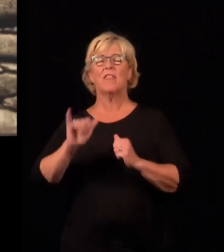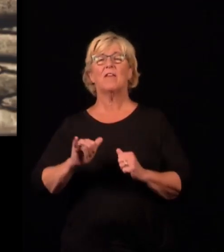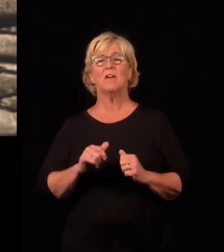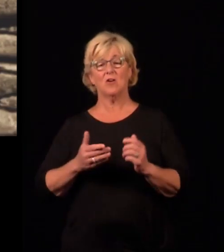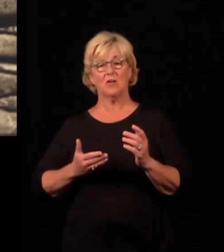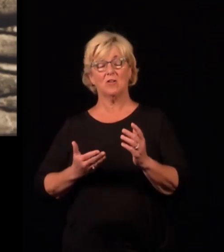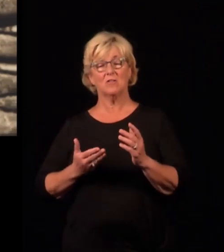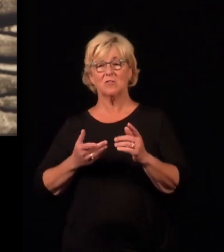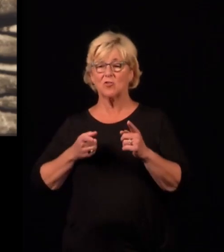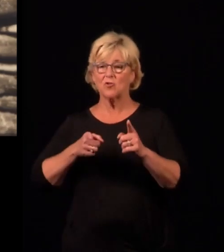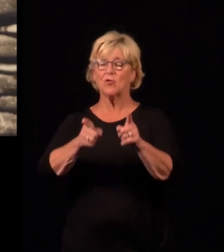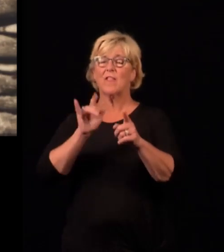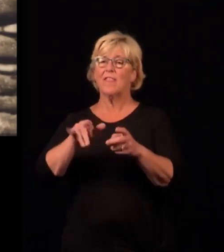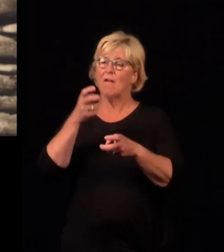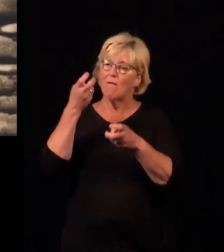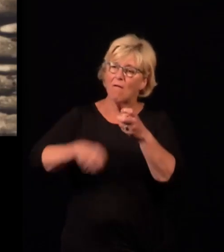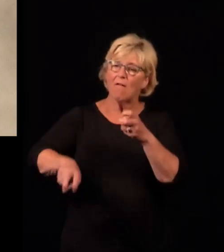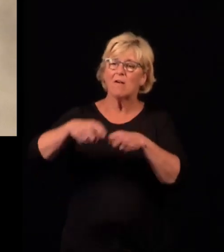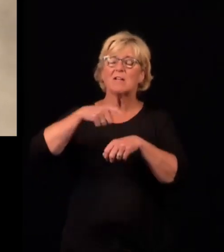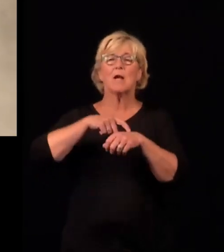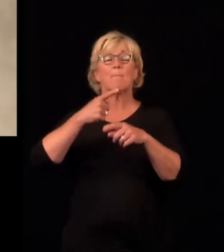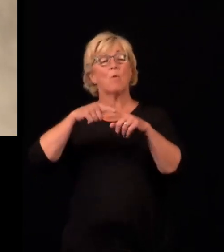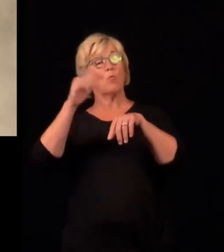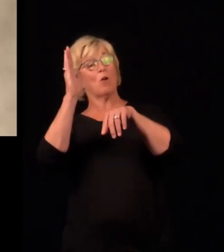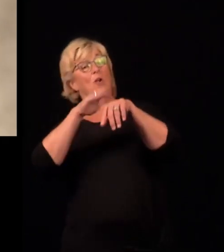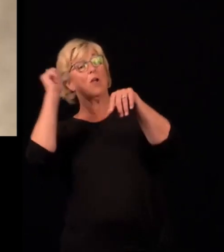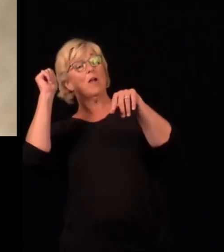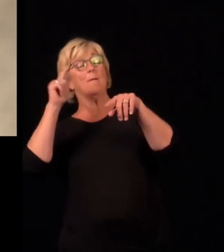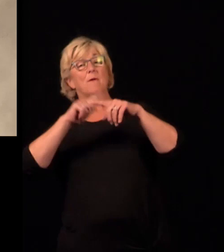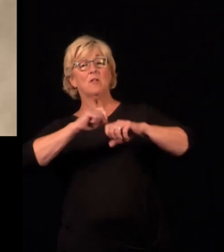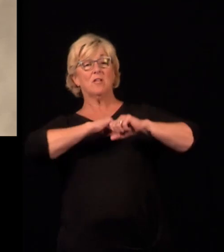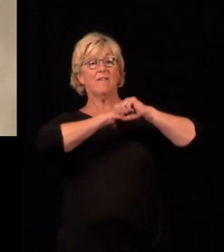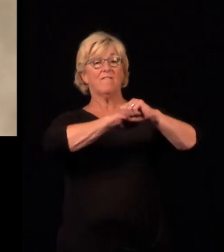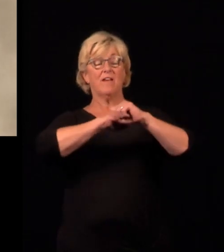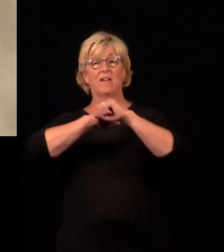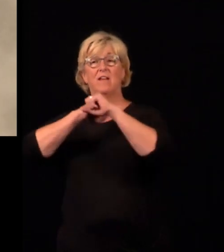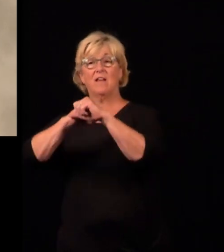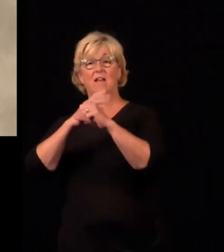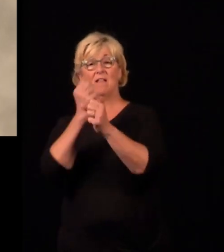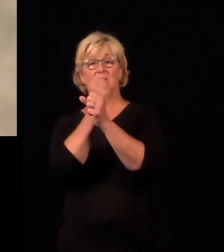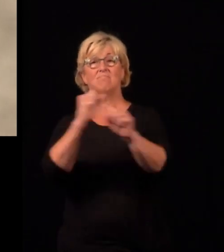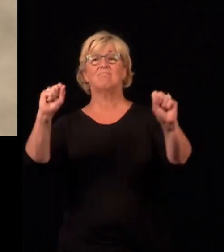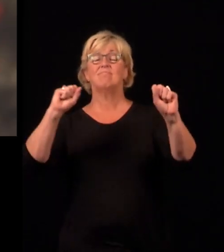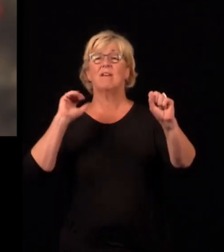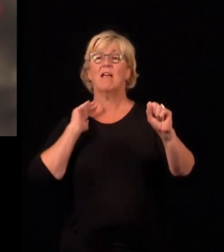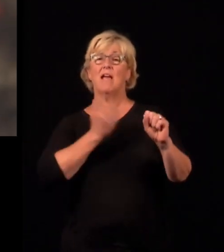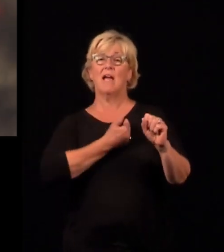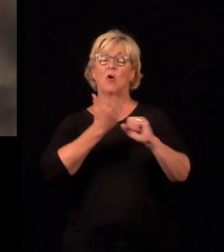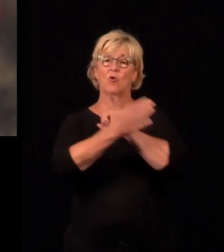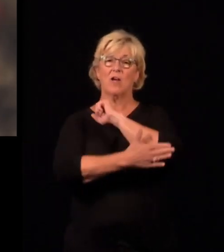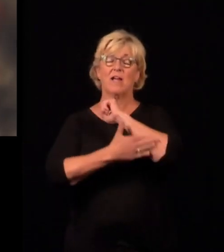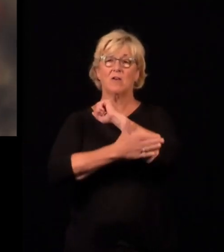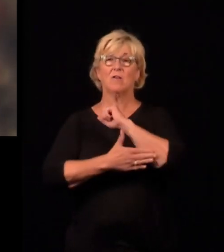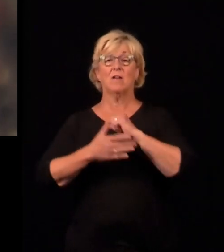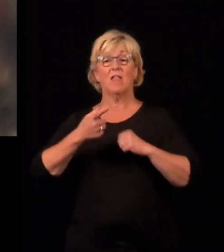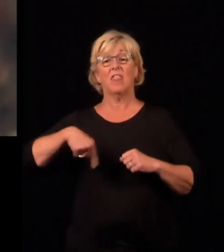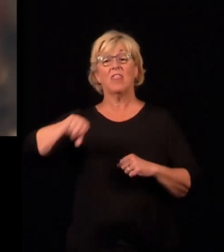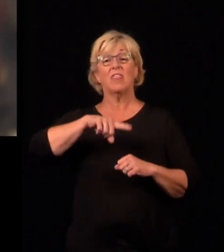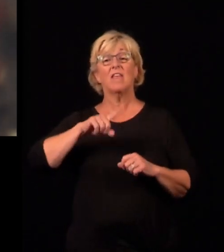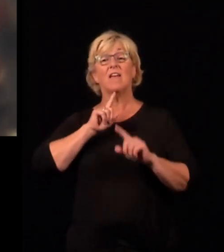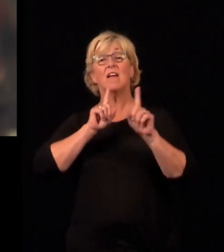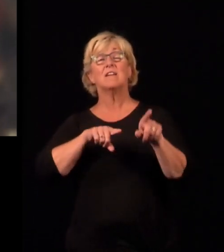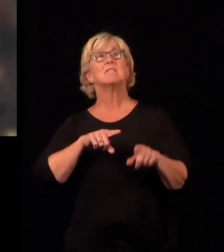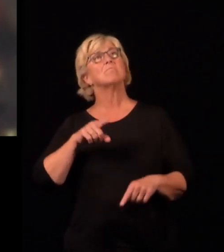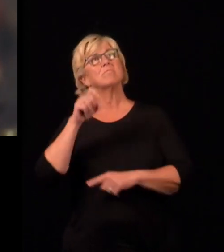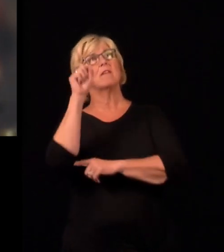enduring hardship, when called upon to defend and liberate. They said,